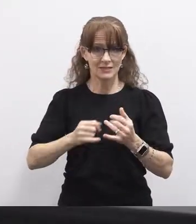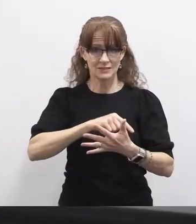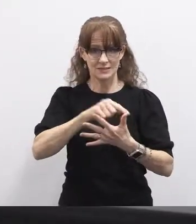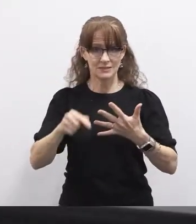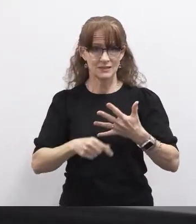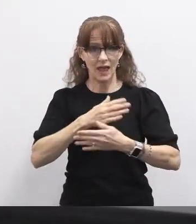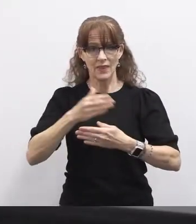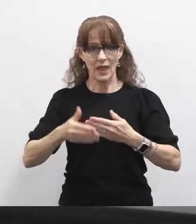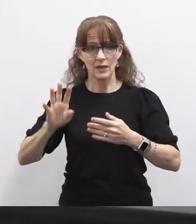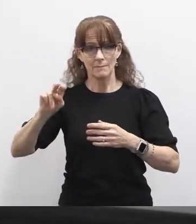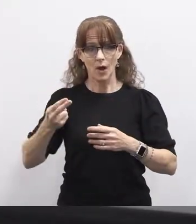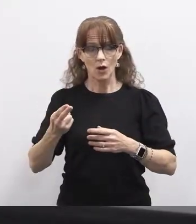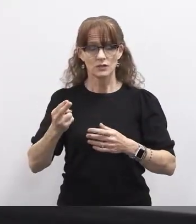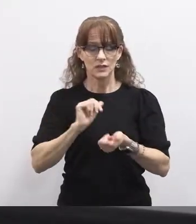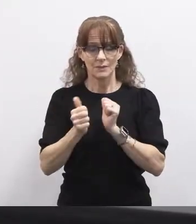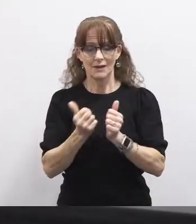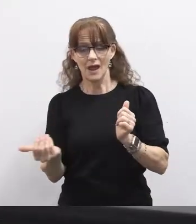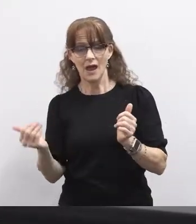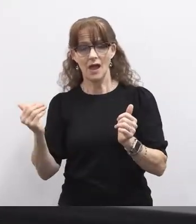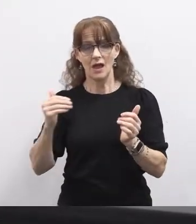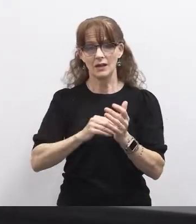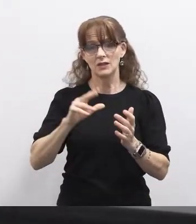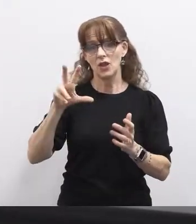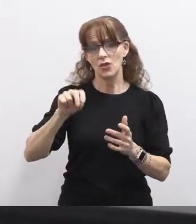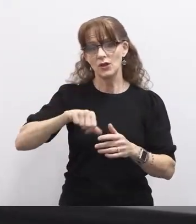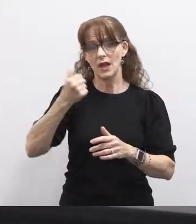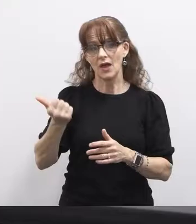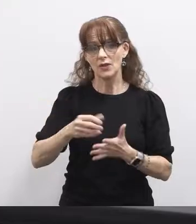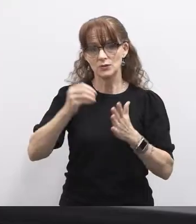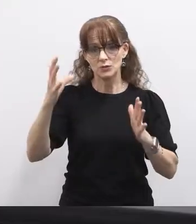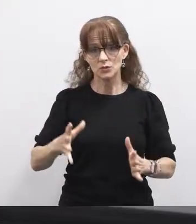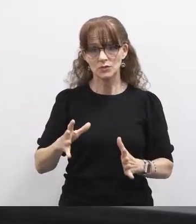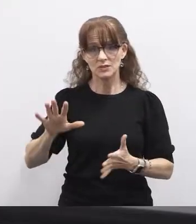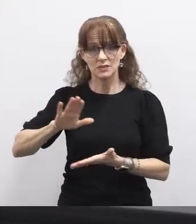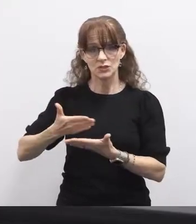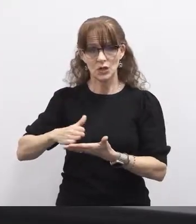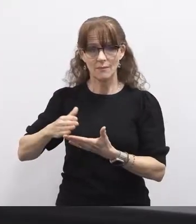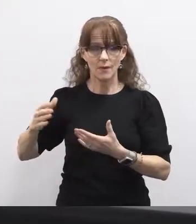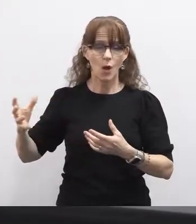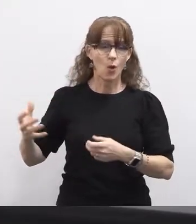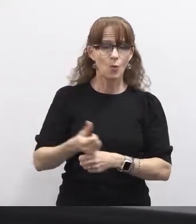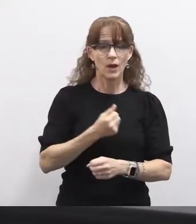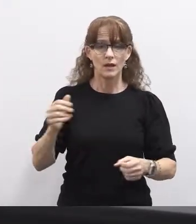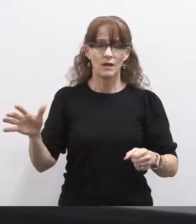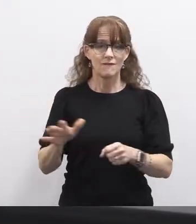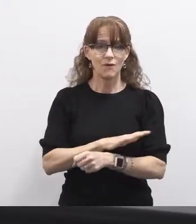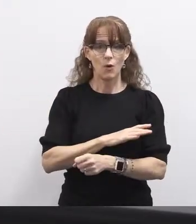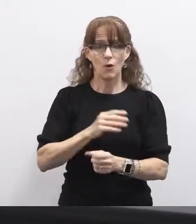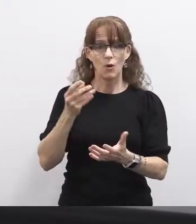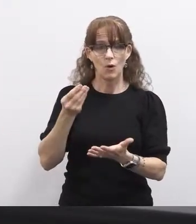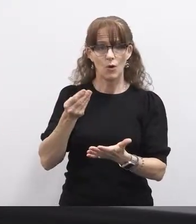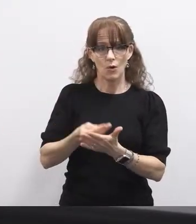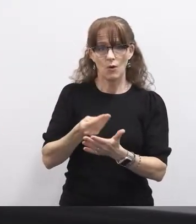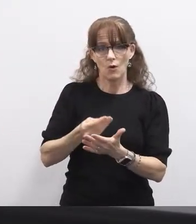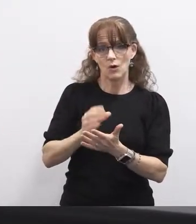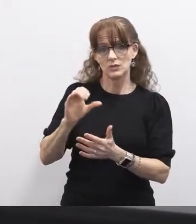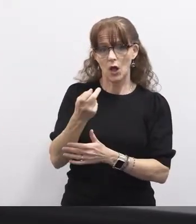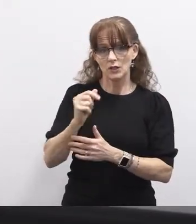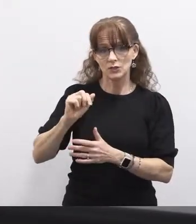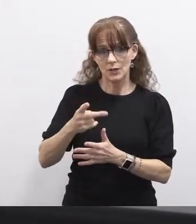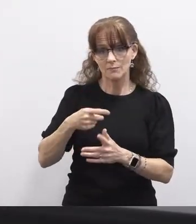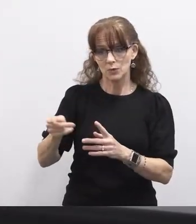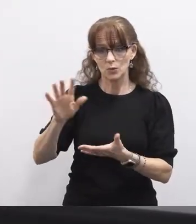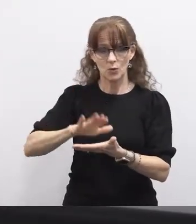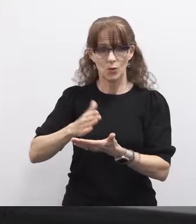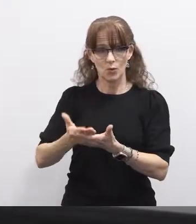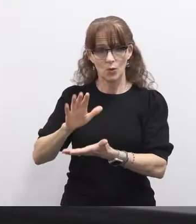March against over 30 other student chefs to see if they can win a full scholarship to culinary school. They will have to